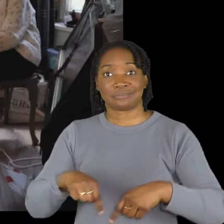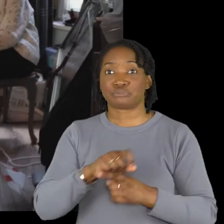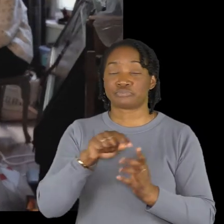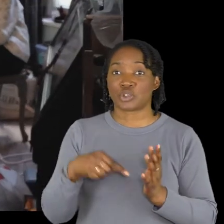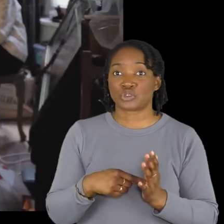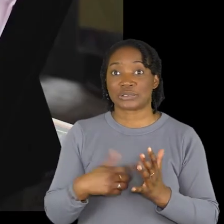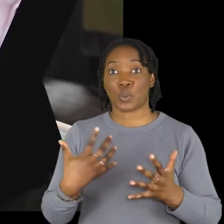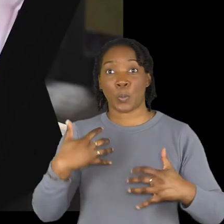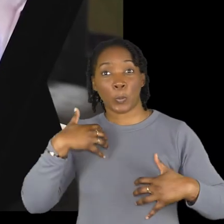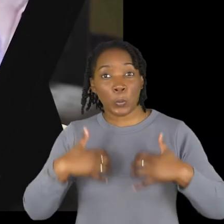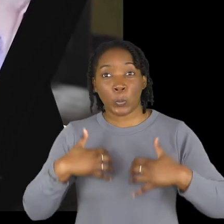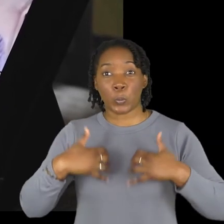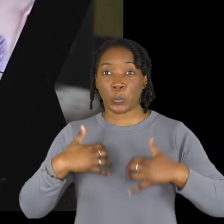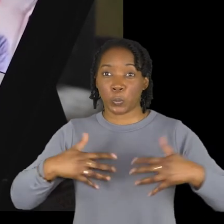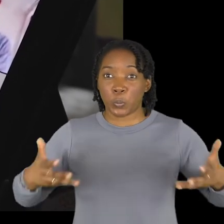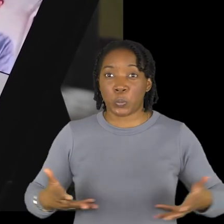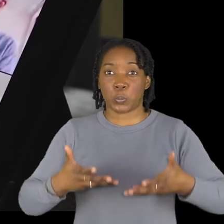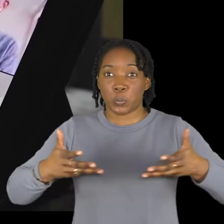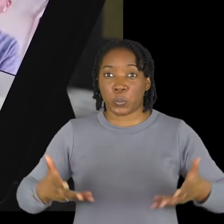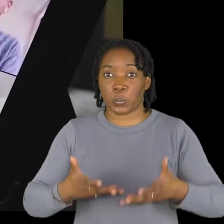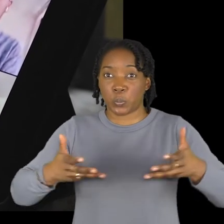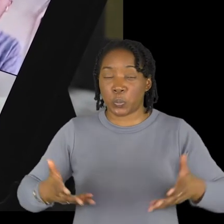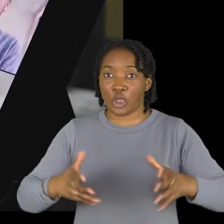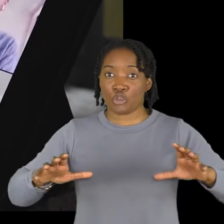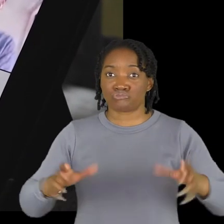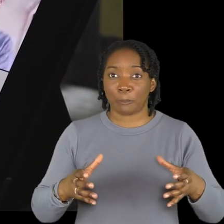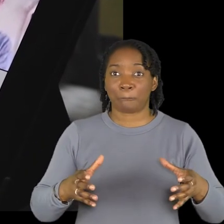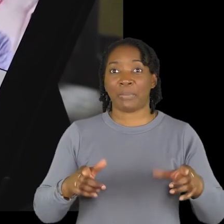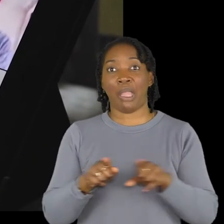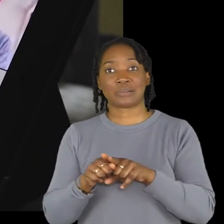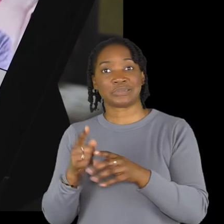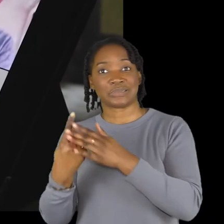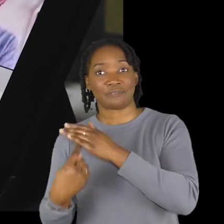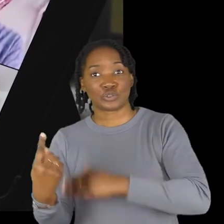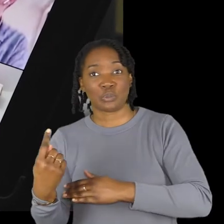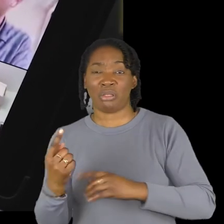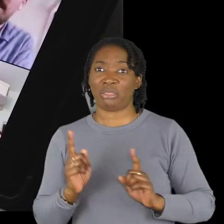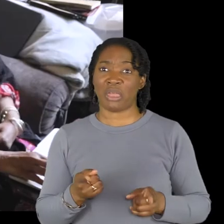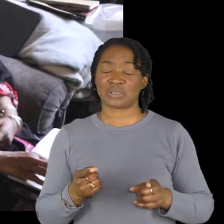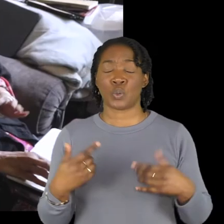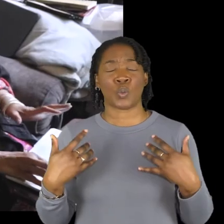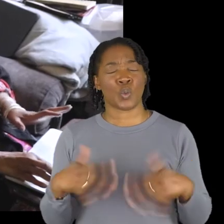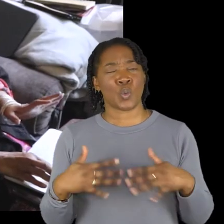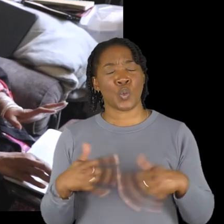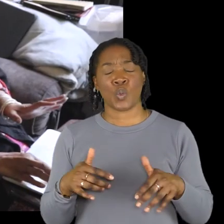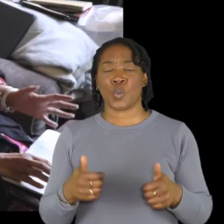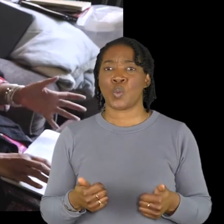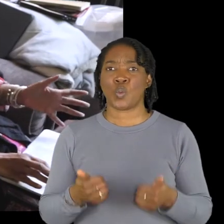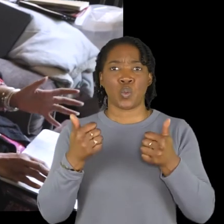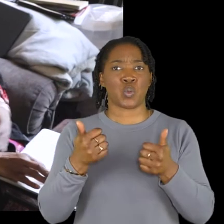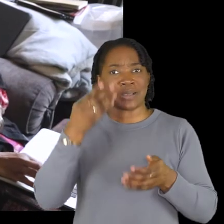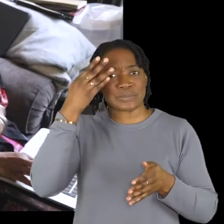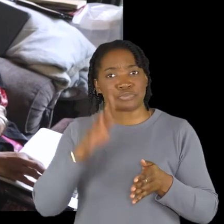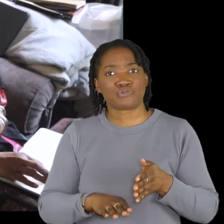project, stimulating us as a group and individually as well. That's been quite an incredible